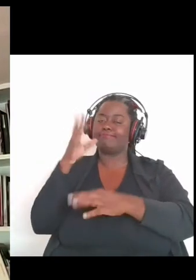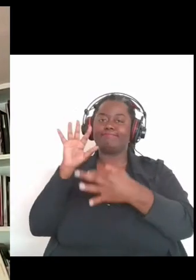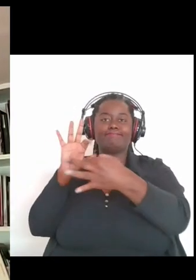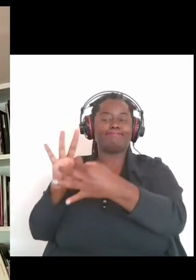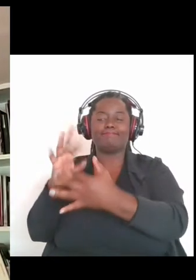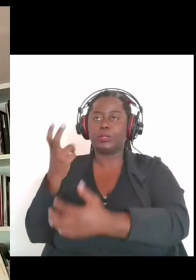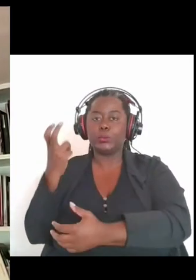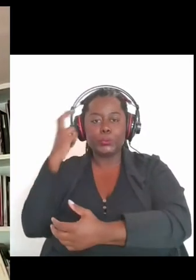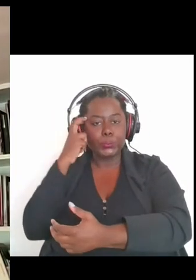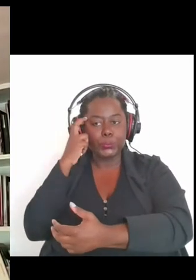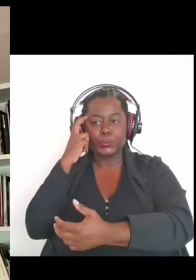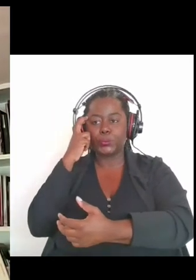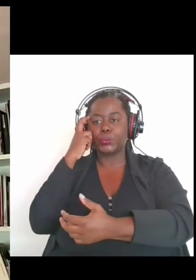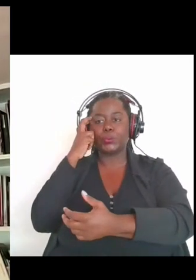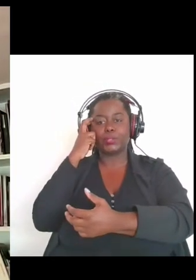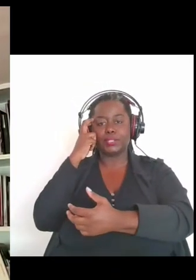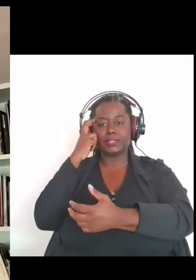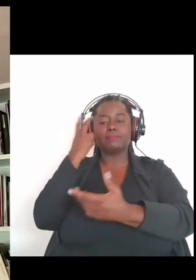culture